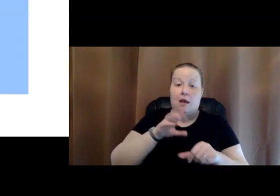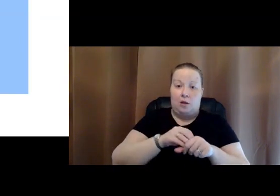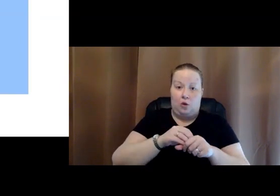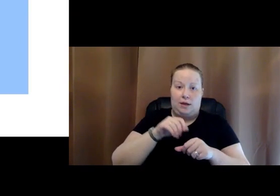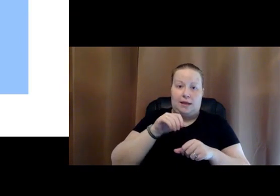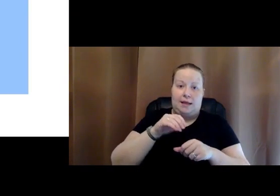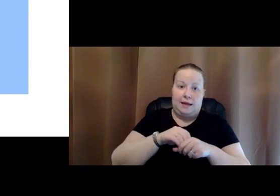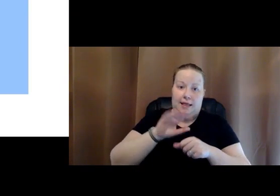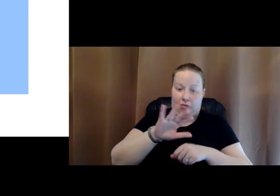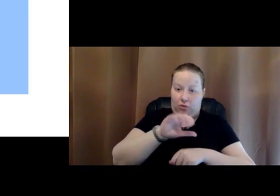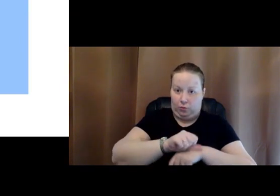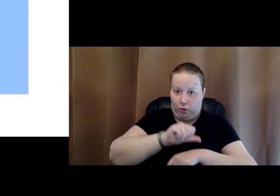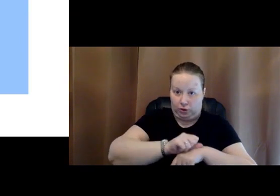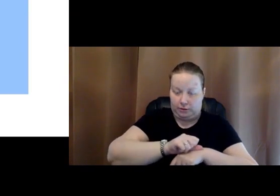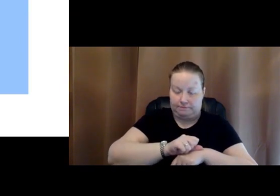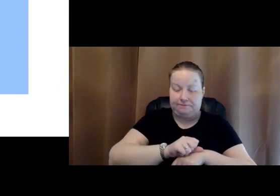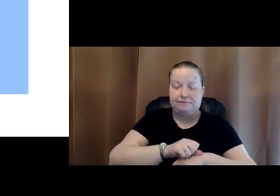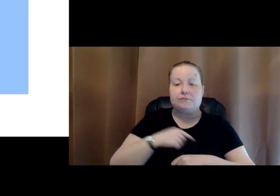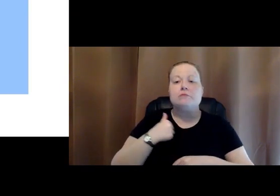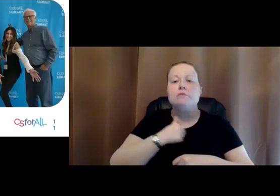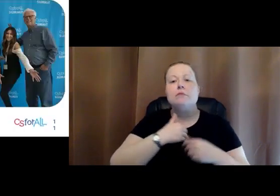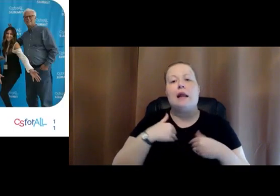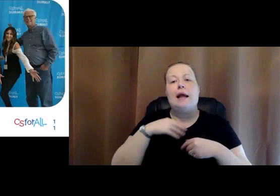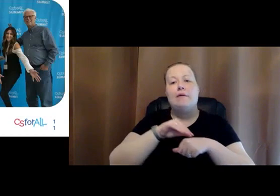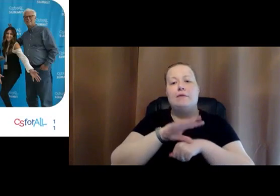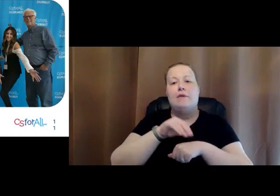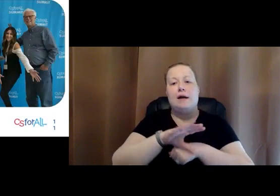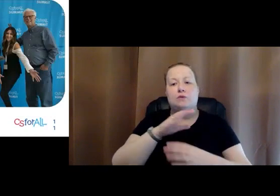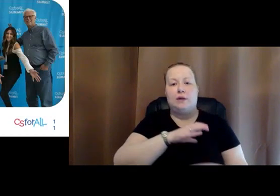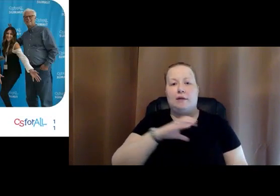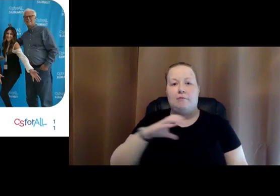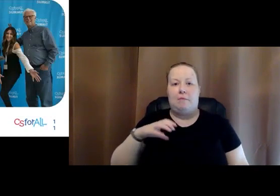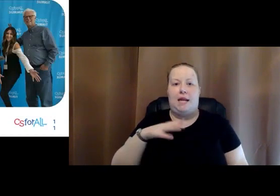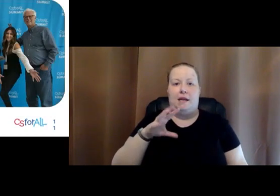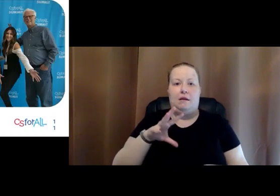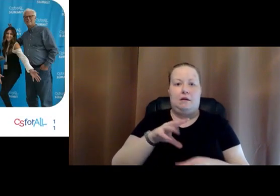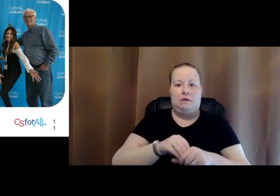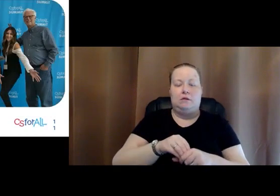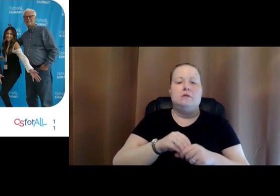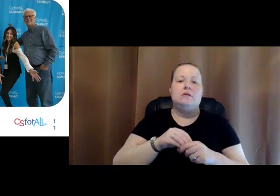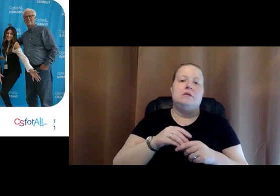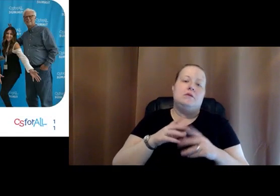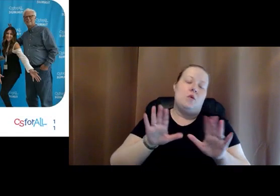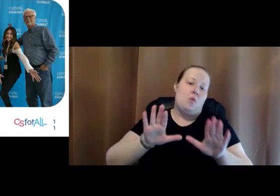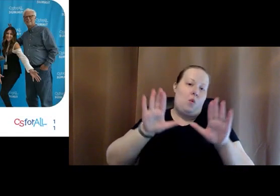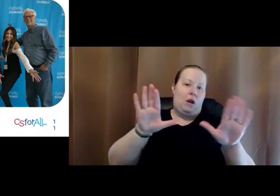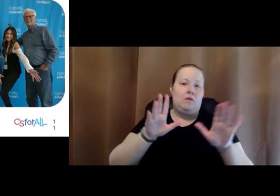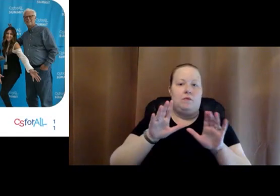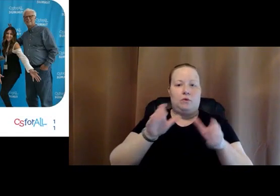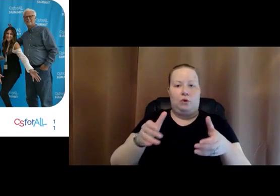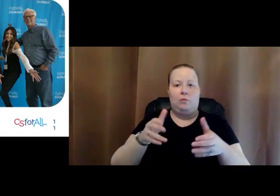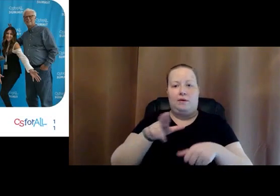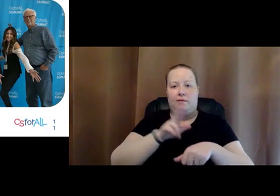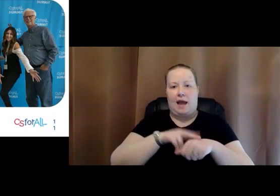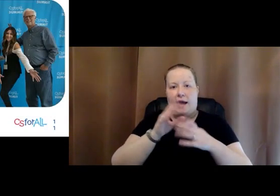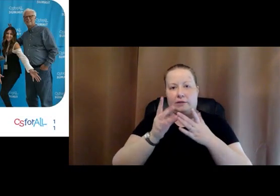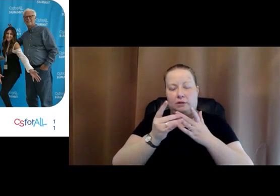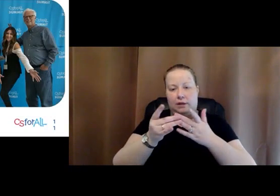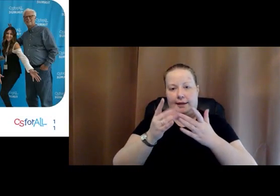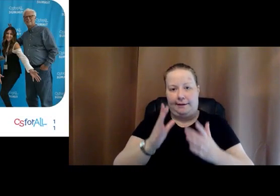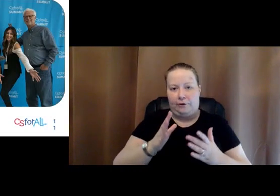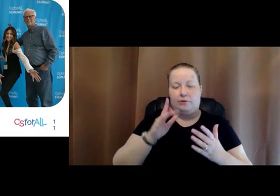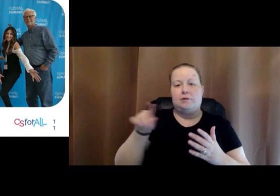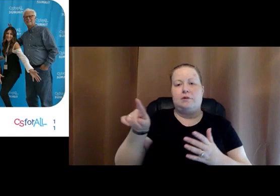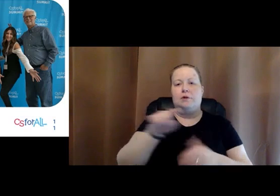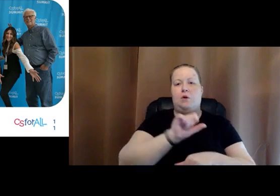work. We have an advisory committee made up of a wonderful set of national leaders that are working